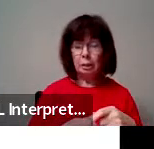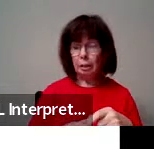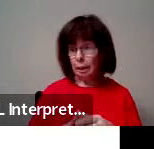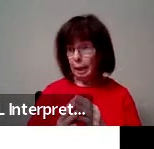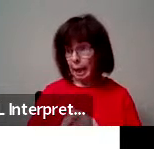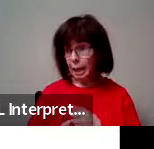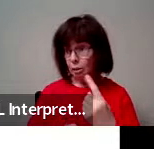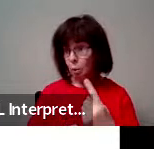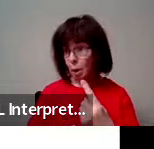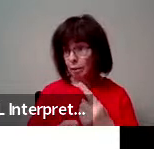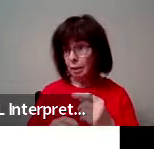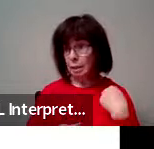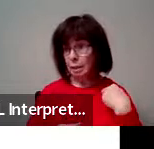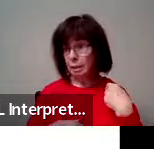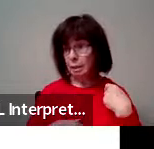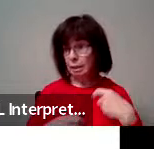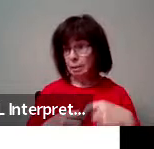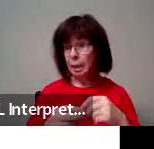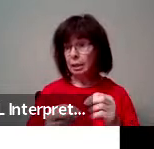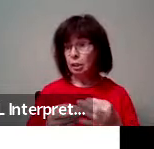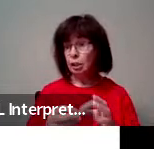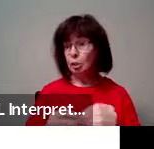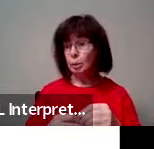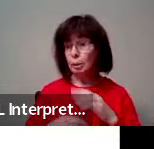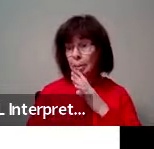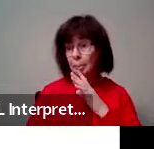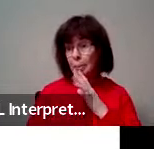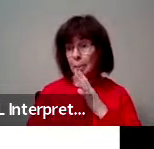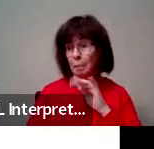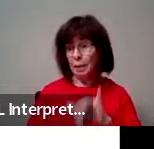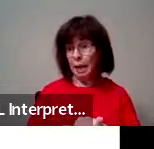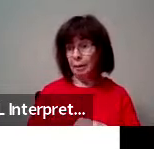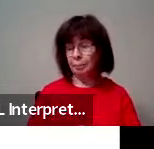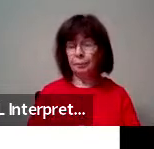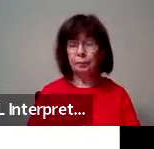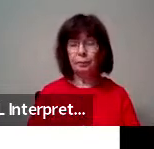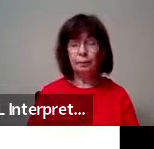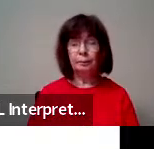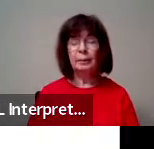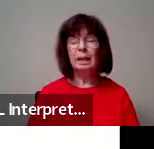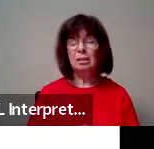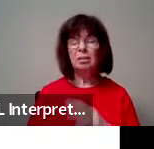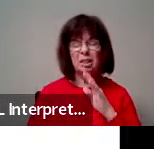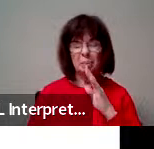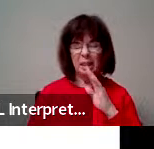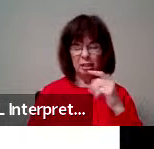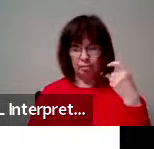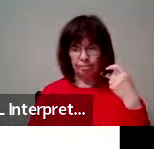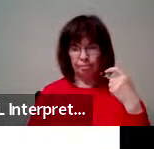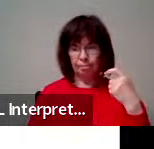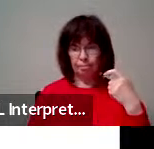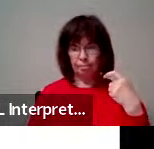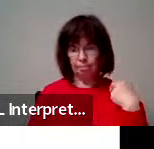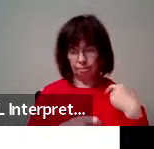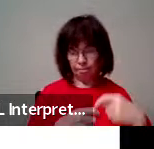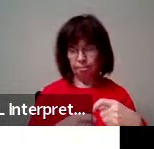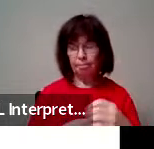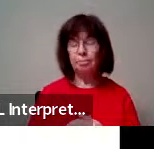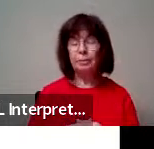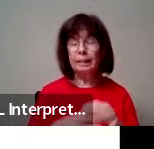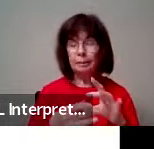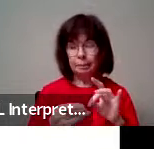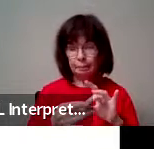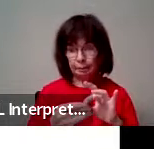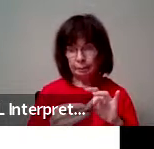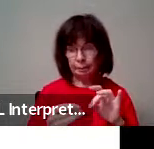make that announcement, please? Absolutely. Bienvenidos a todos ustedes a la 30ª